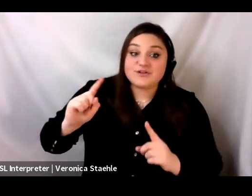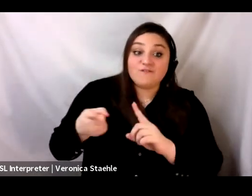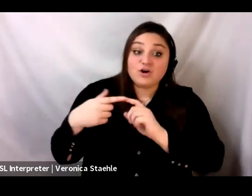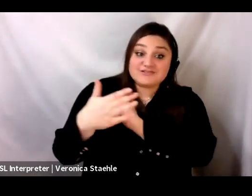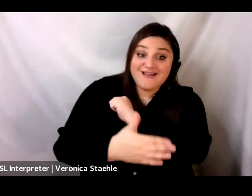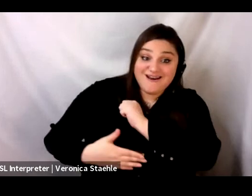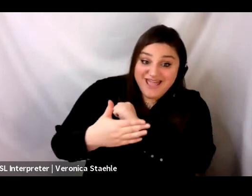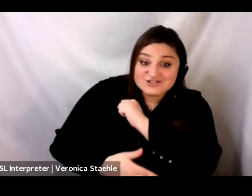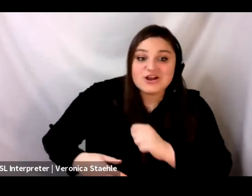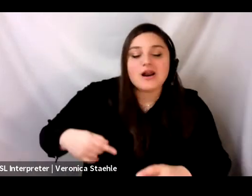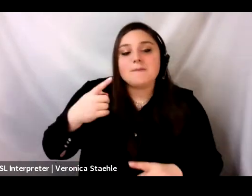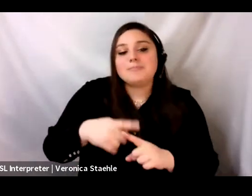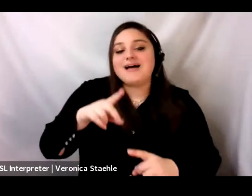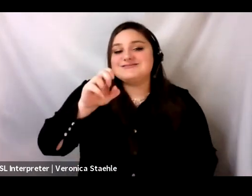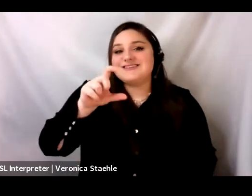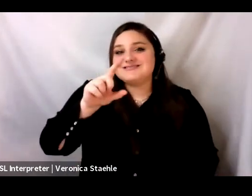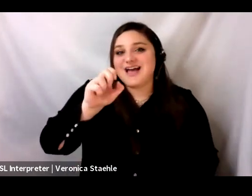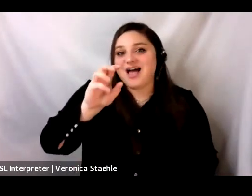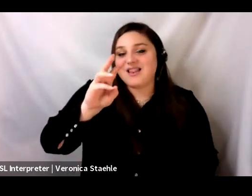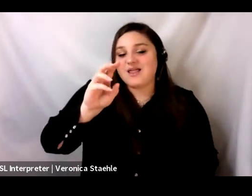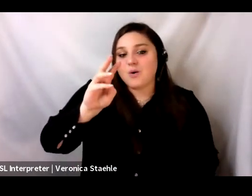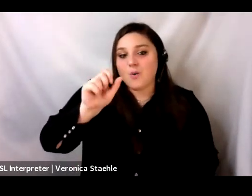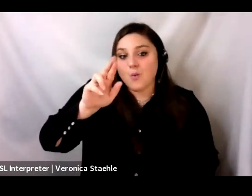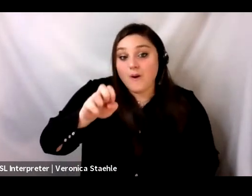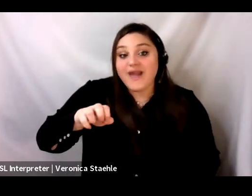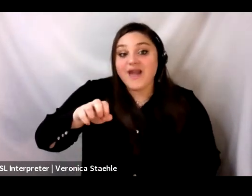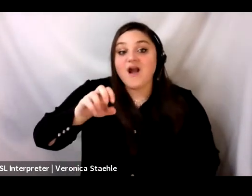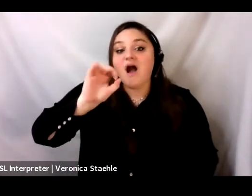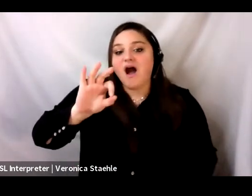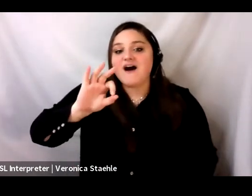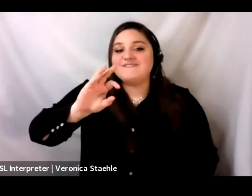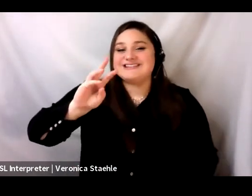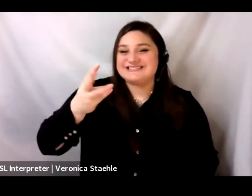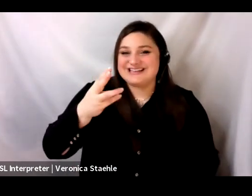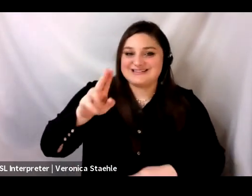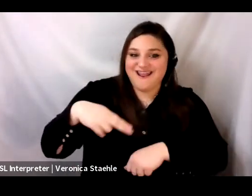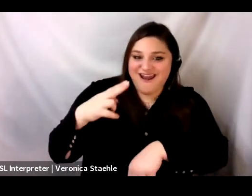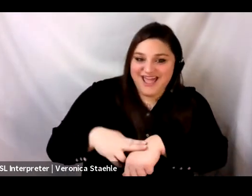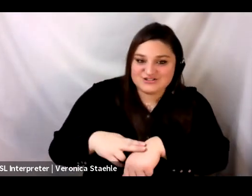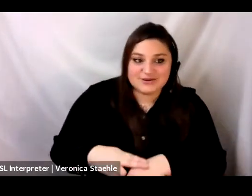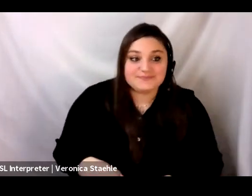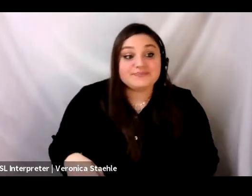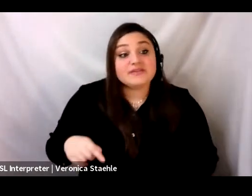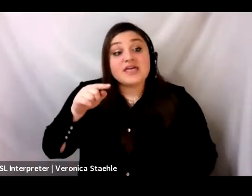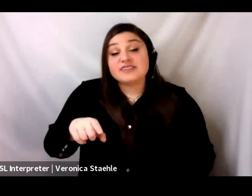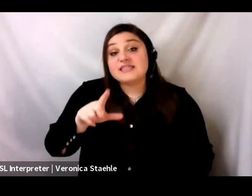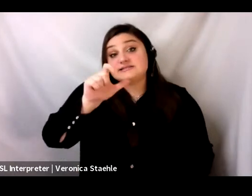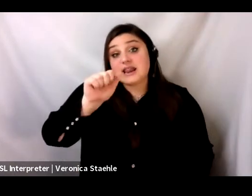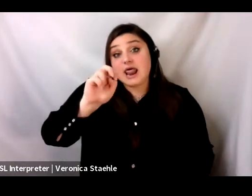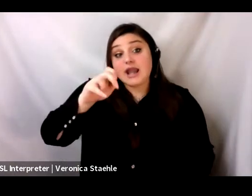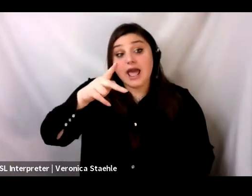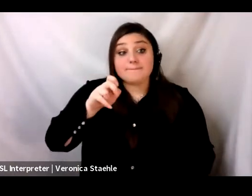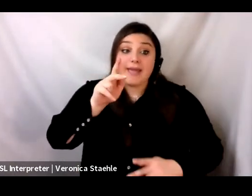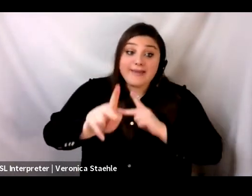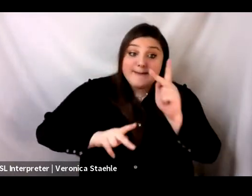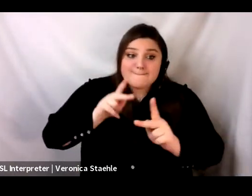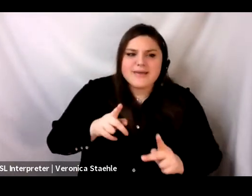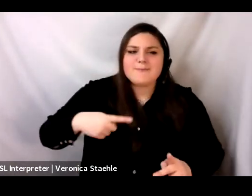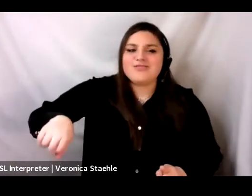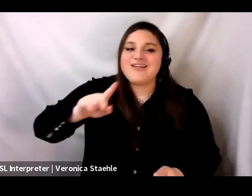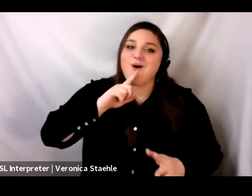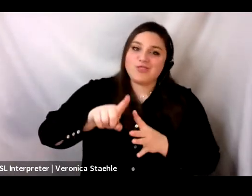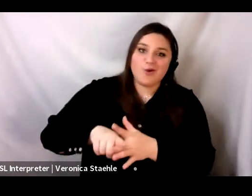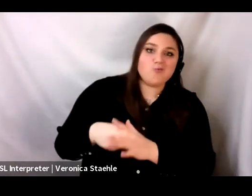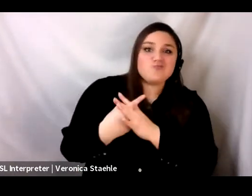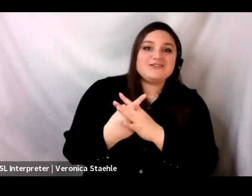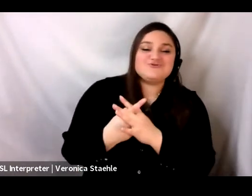Nations. The Lenape people are the original inhabitants and caretakers of this land and gave Manhattan